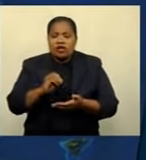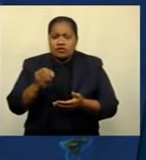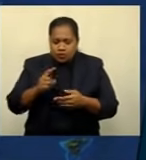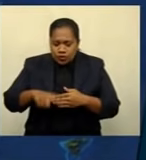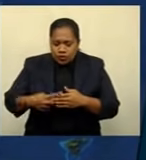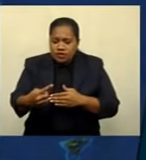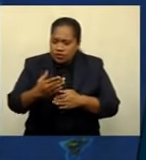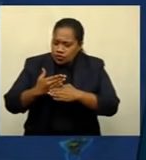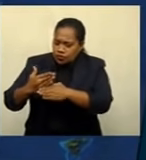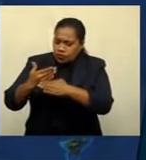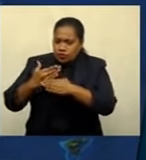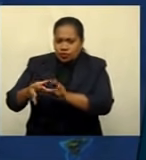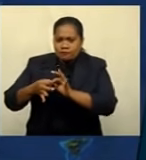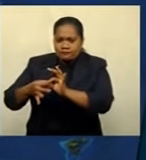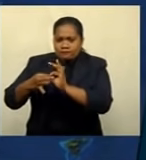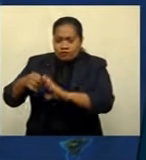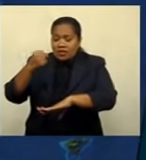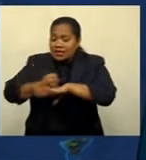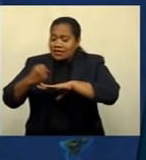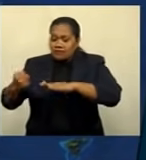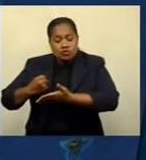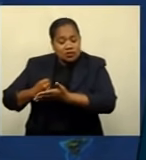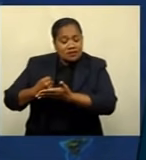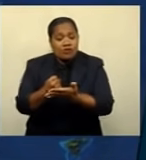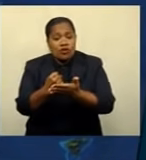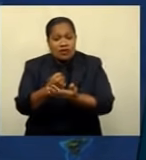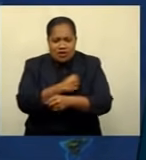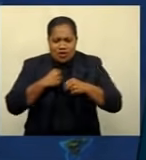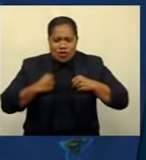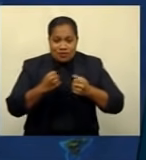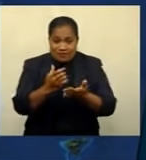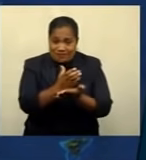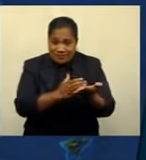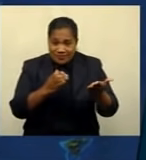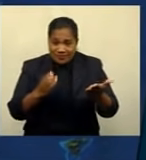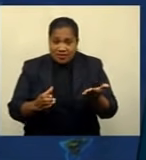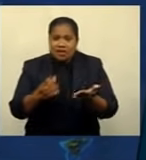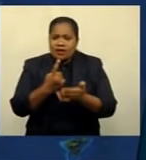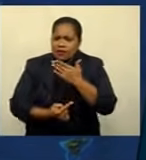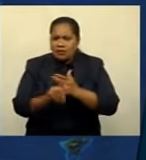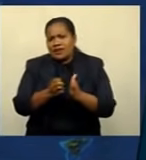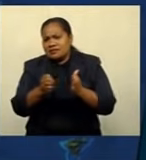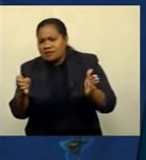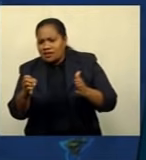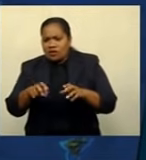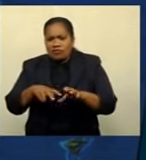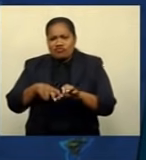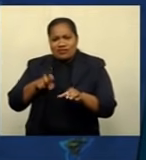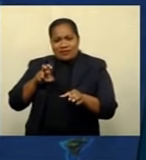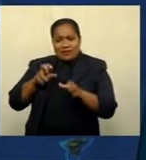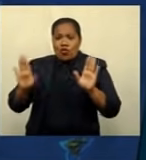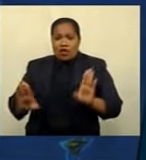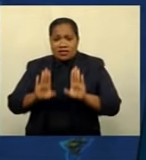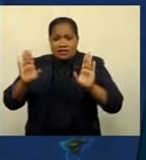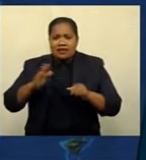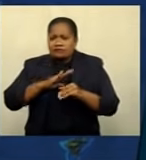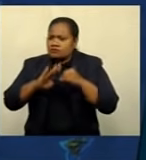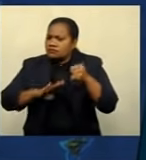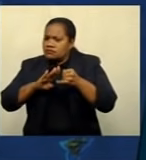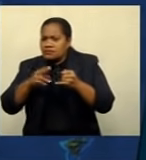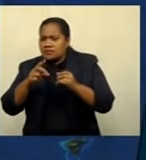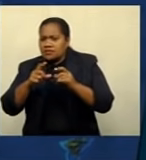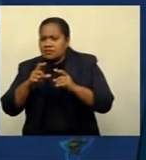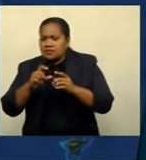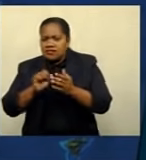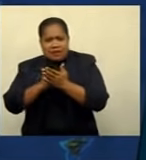work with the government to support our customers, even extending our repayment holidays till September 2021. And depending